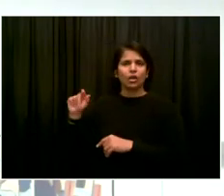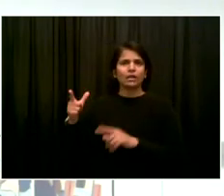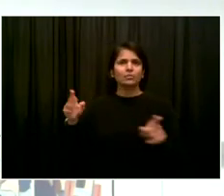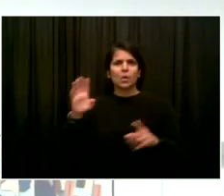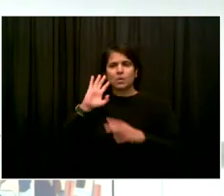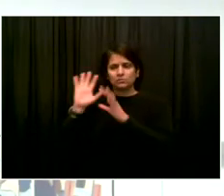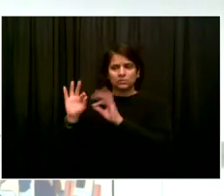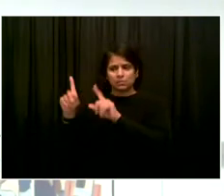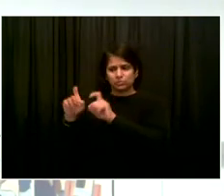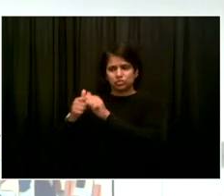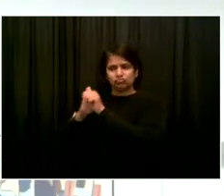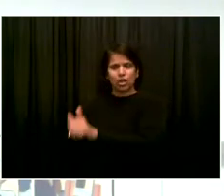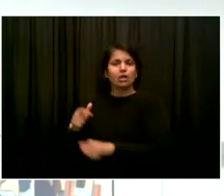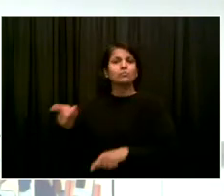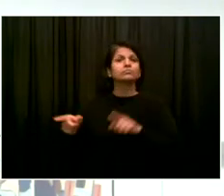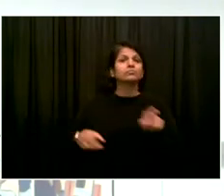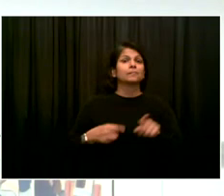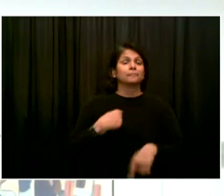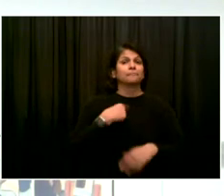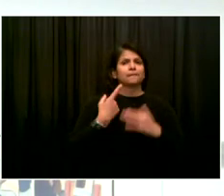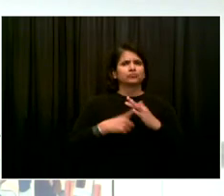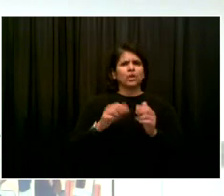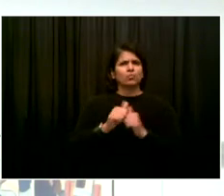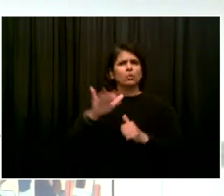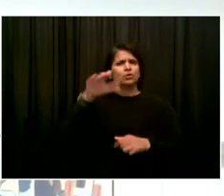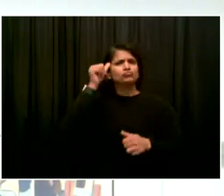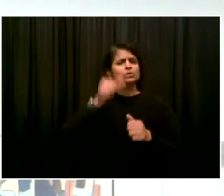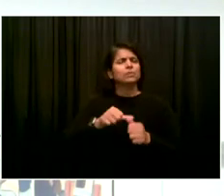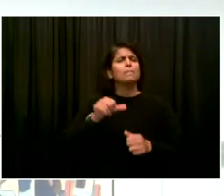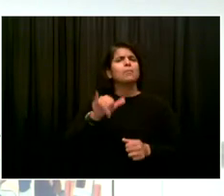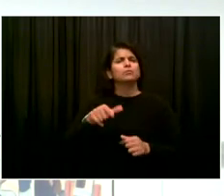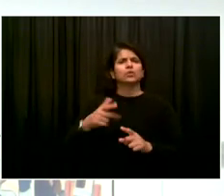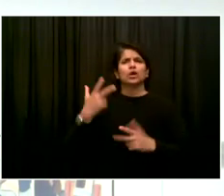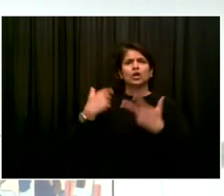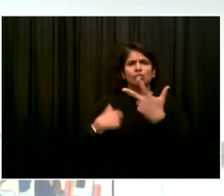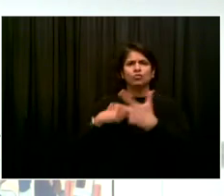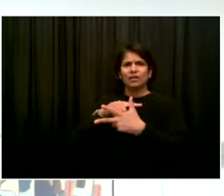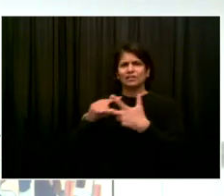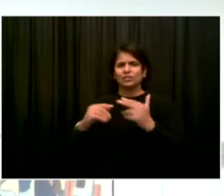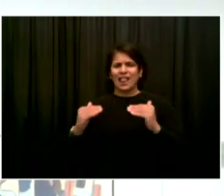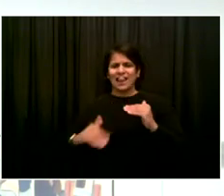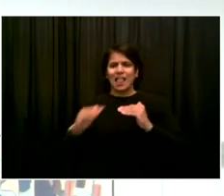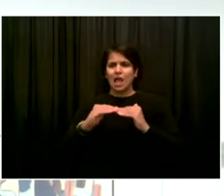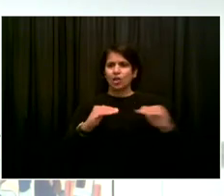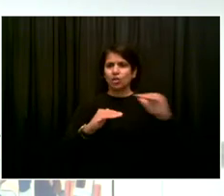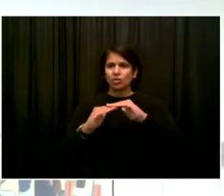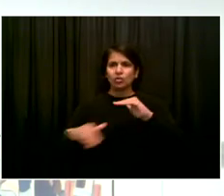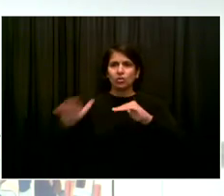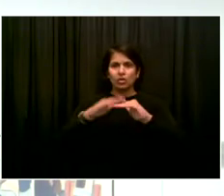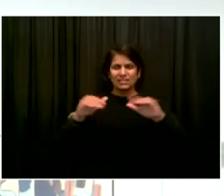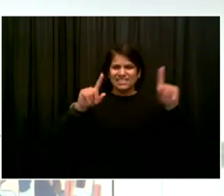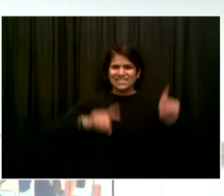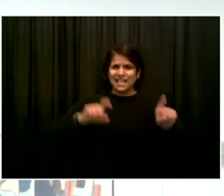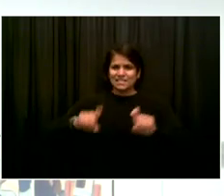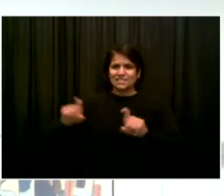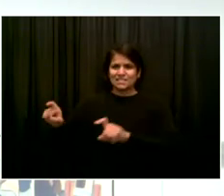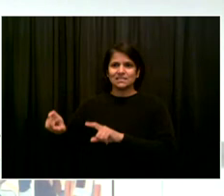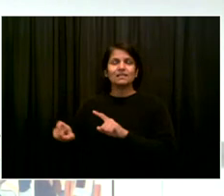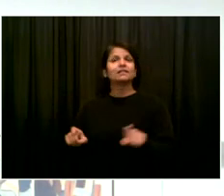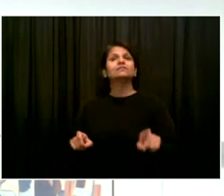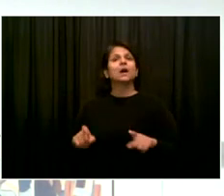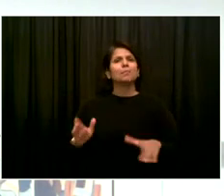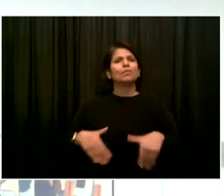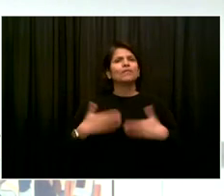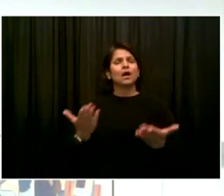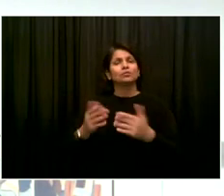remember that there are three layers of testing that we provide to help keep our school communities